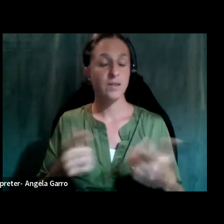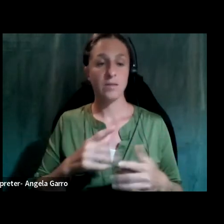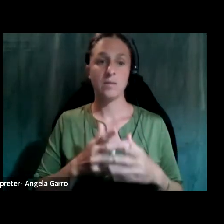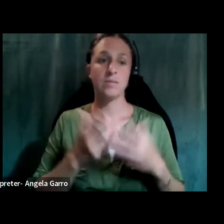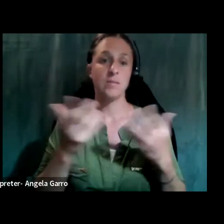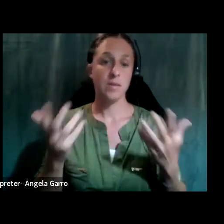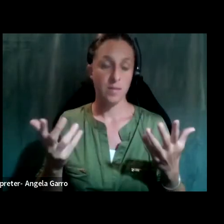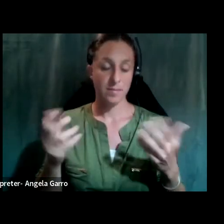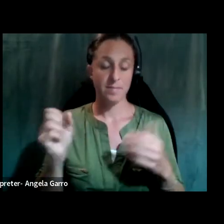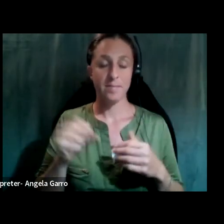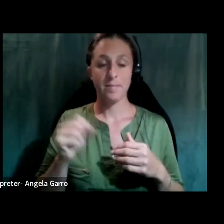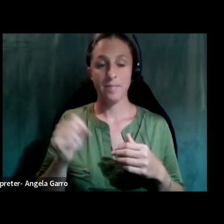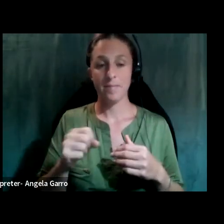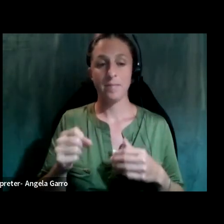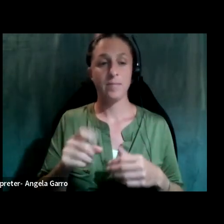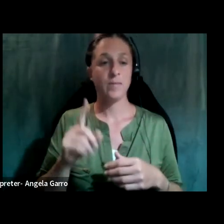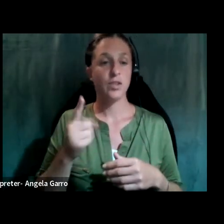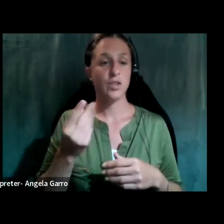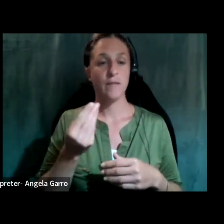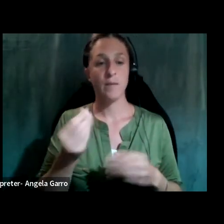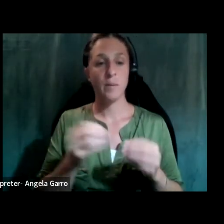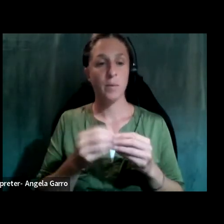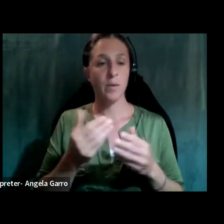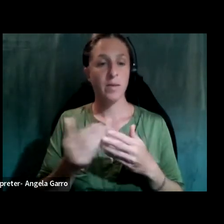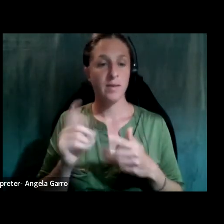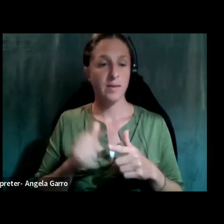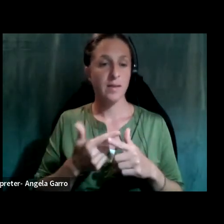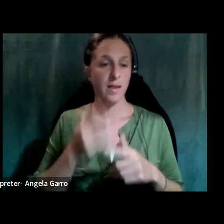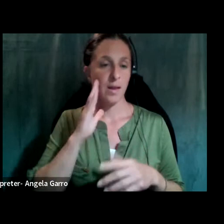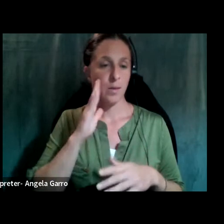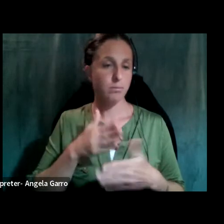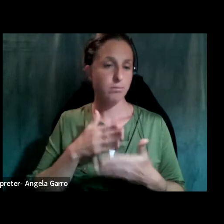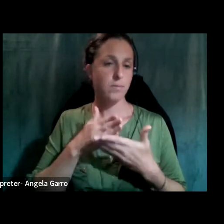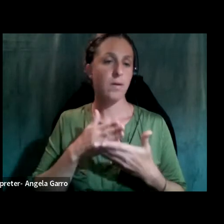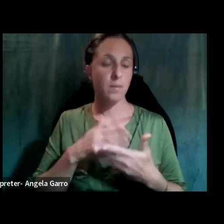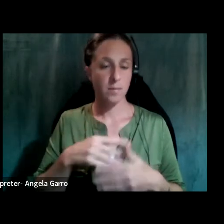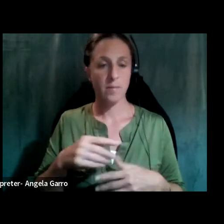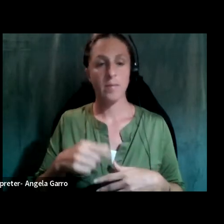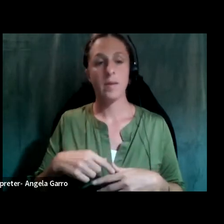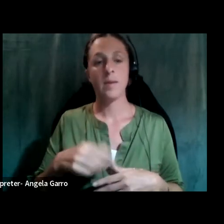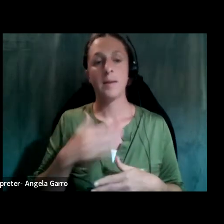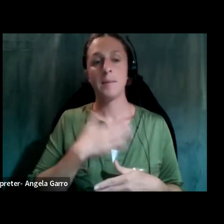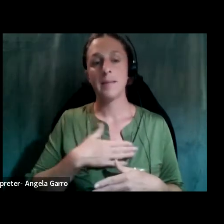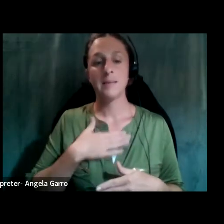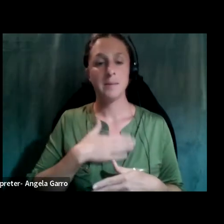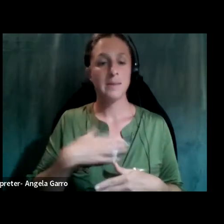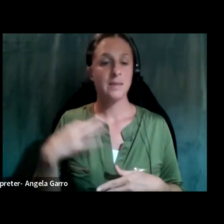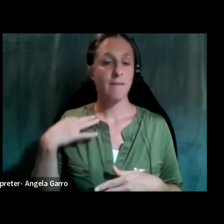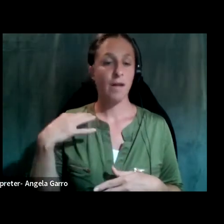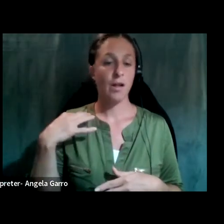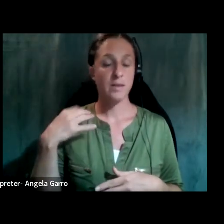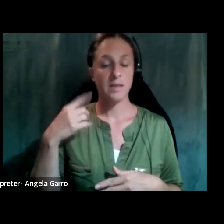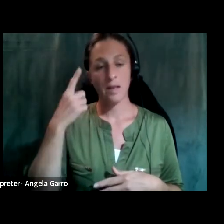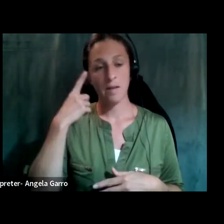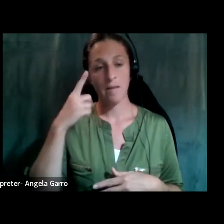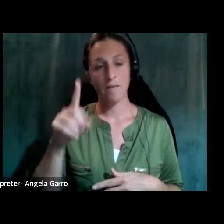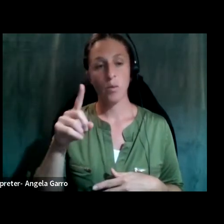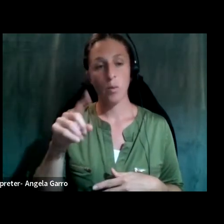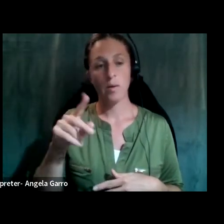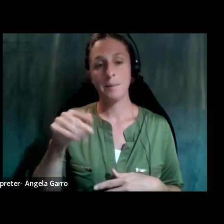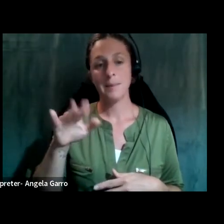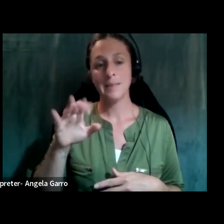lot. Just a few more things and then I'll stop. Please volunteer for the Peace Pantry